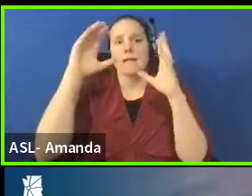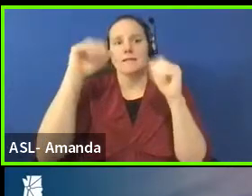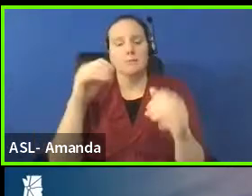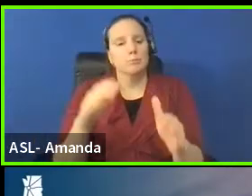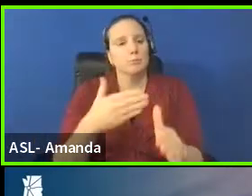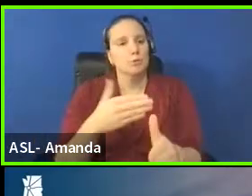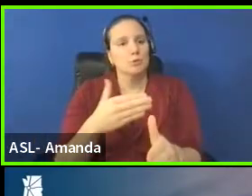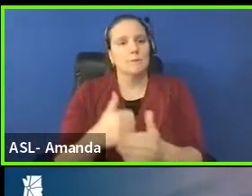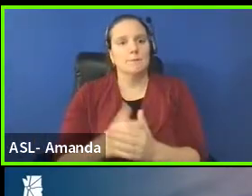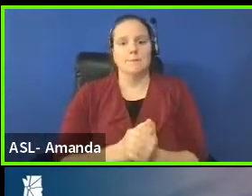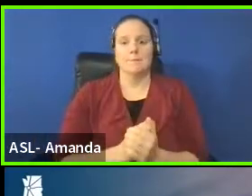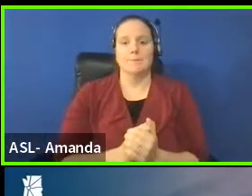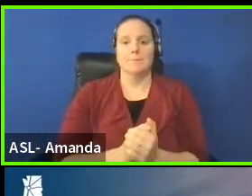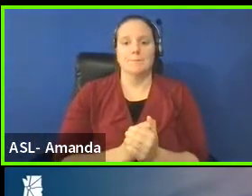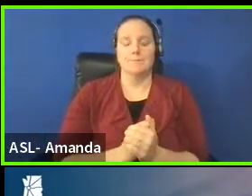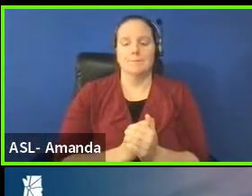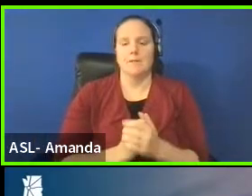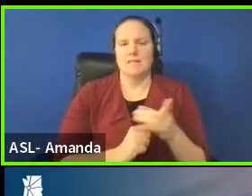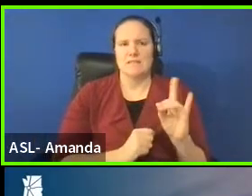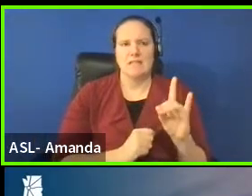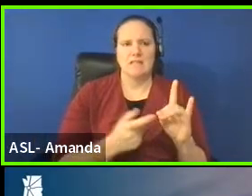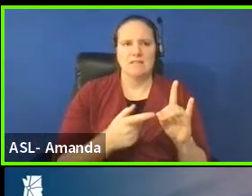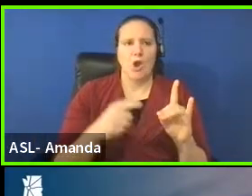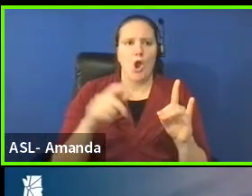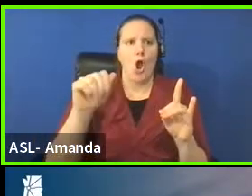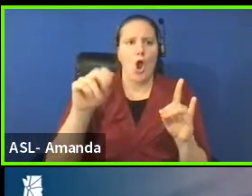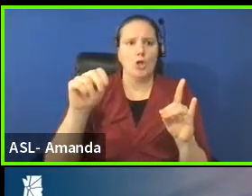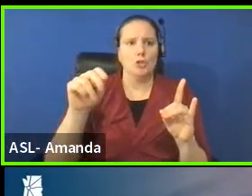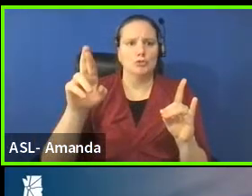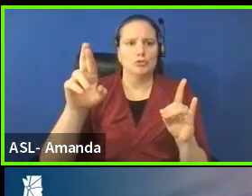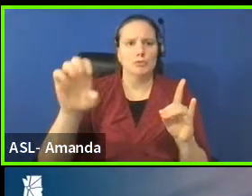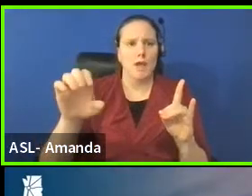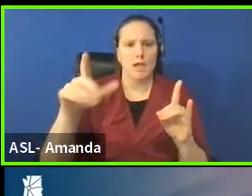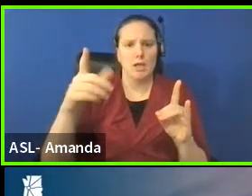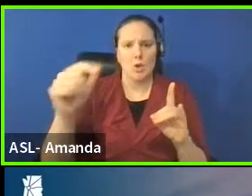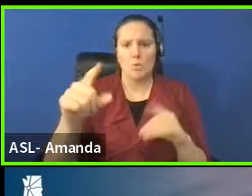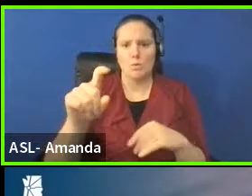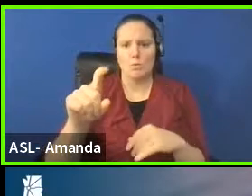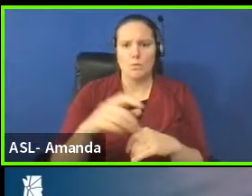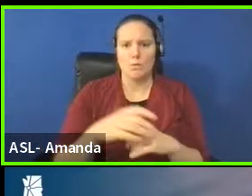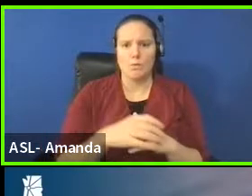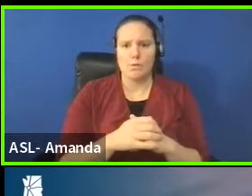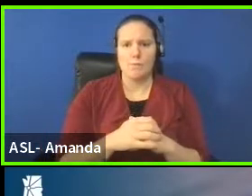And did Andre go?